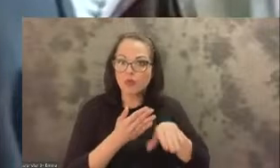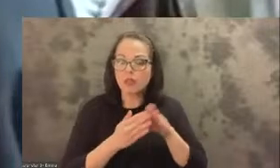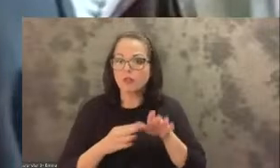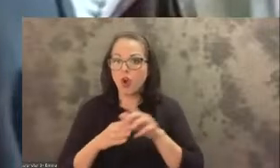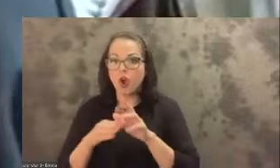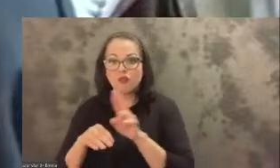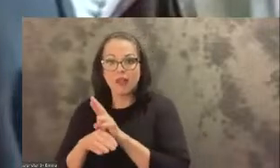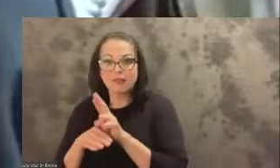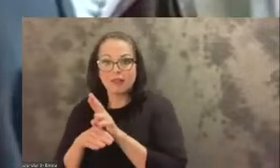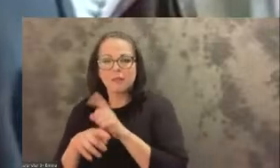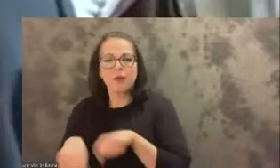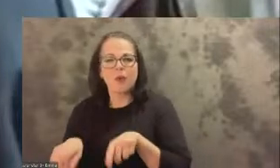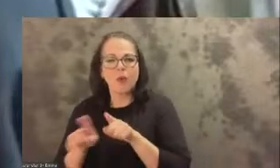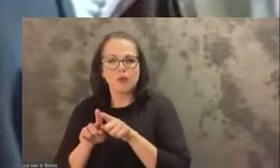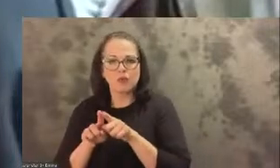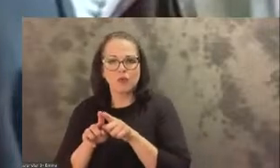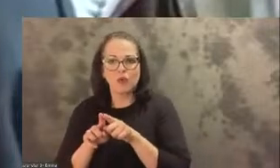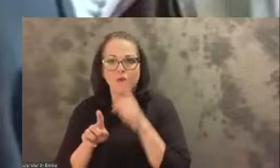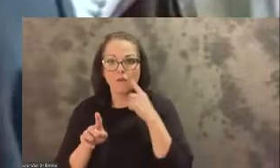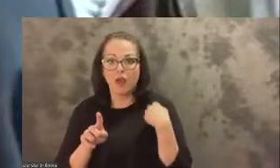us